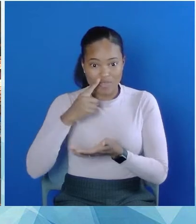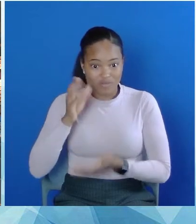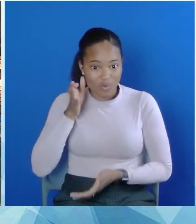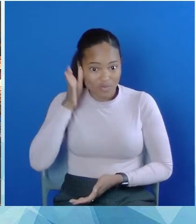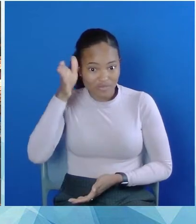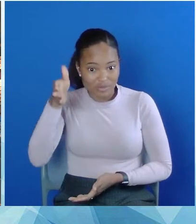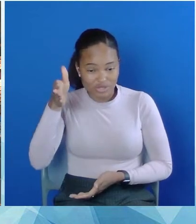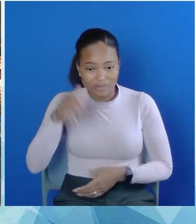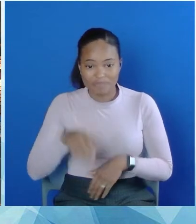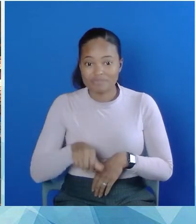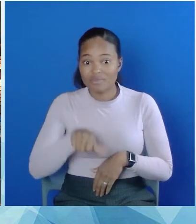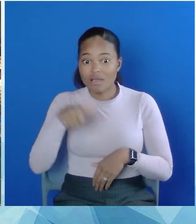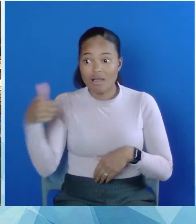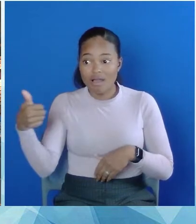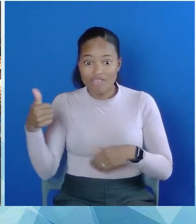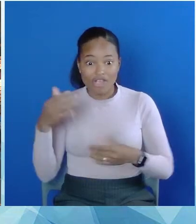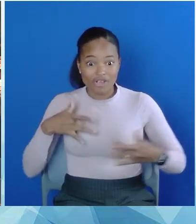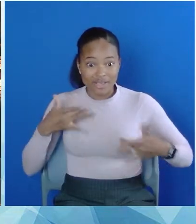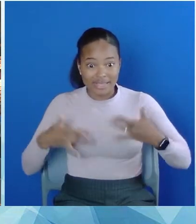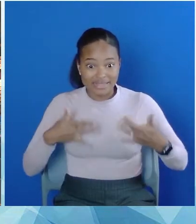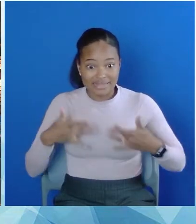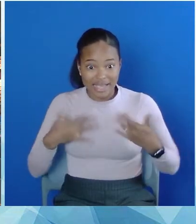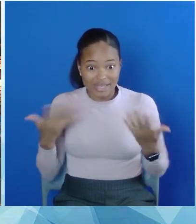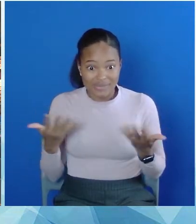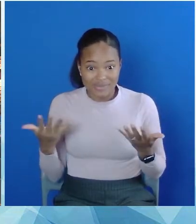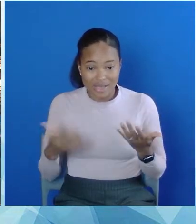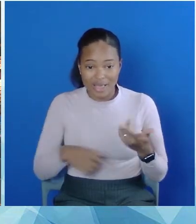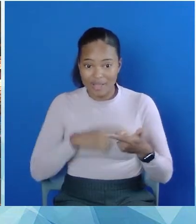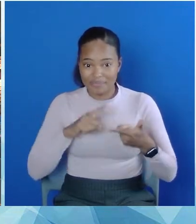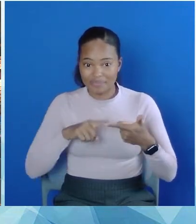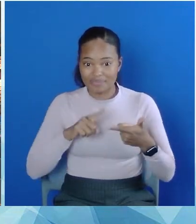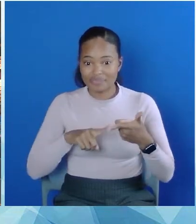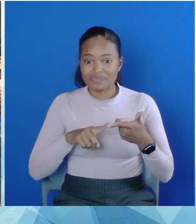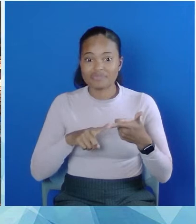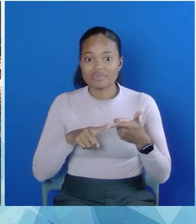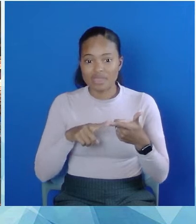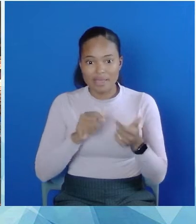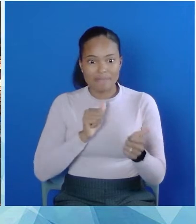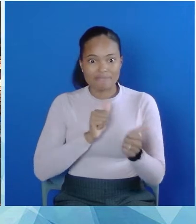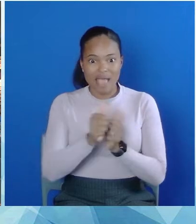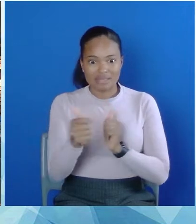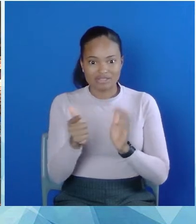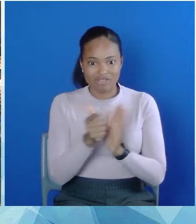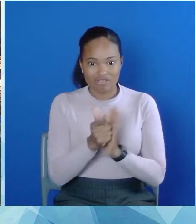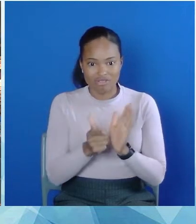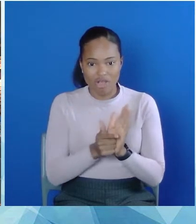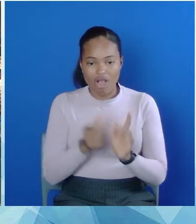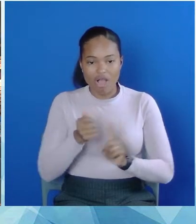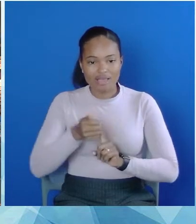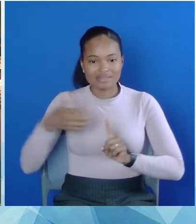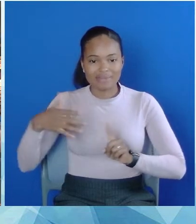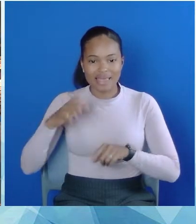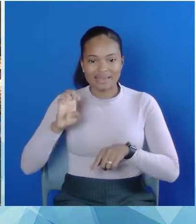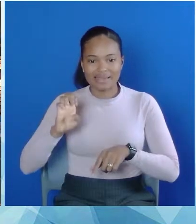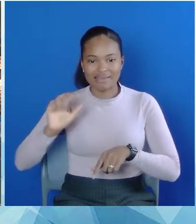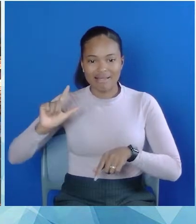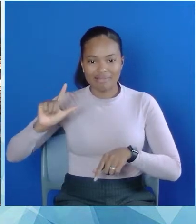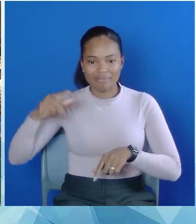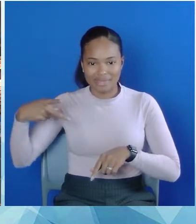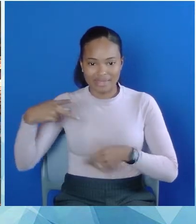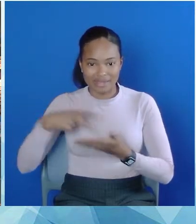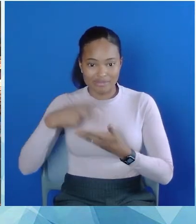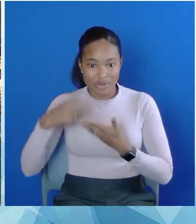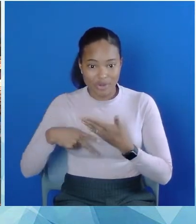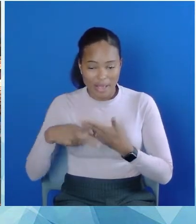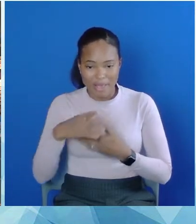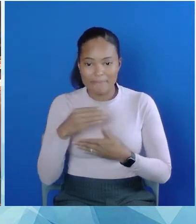has been the passage of extra funding for expanding the early learning program as well as family